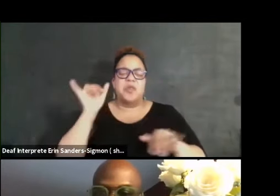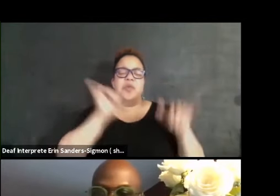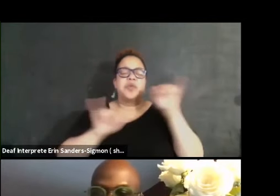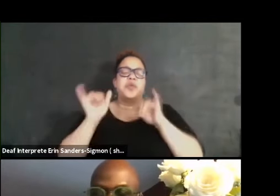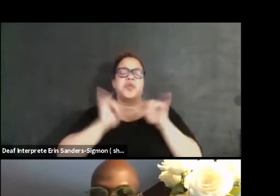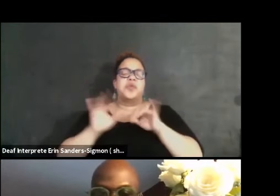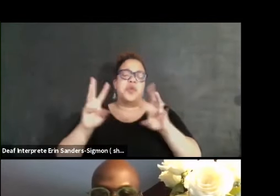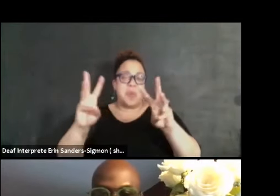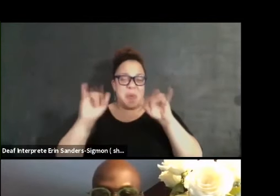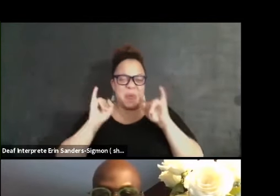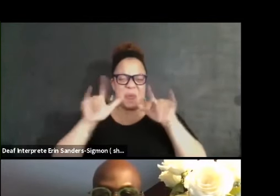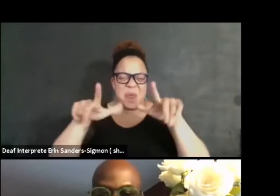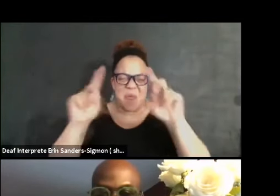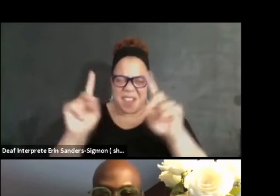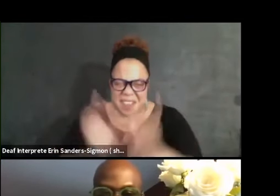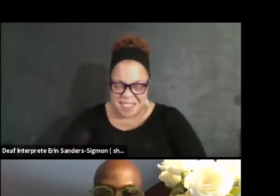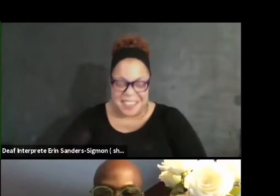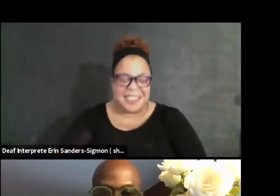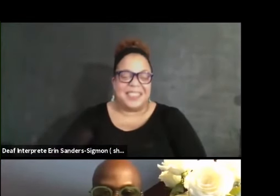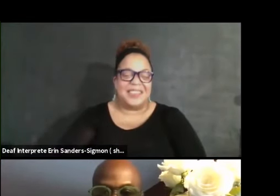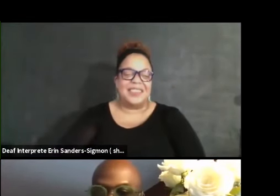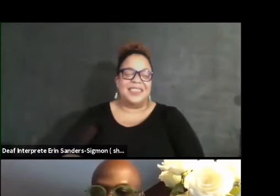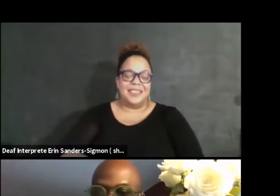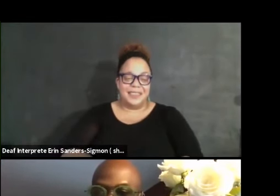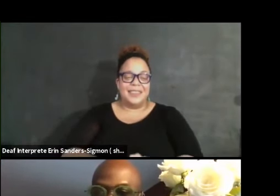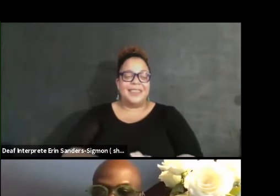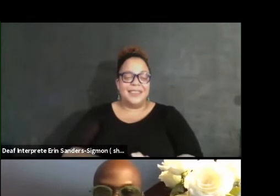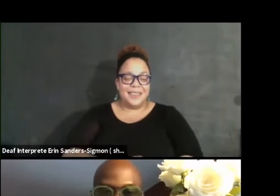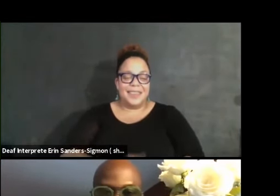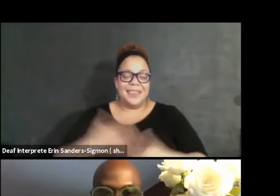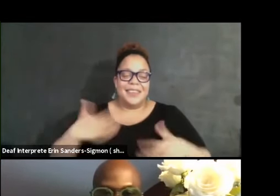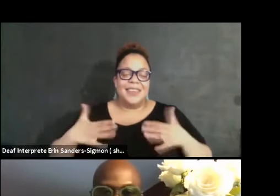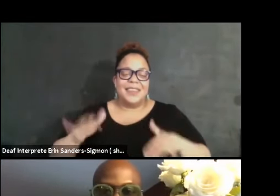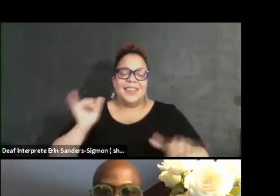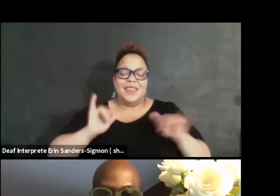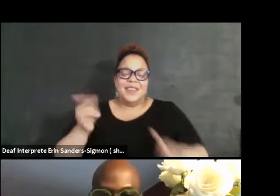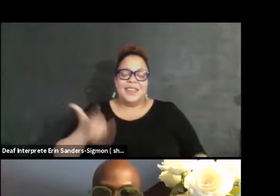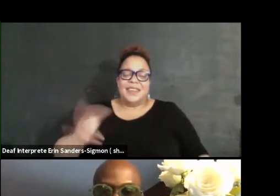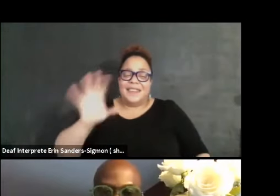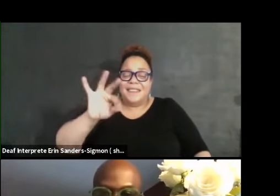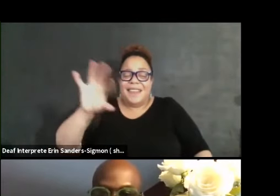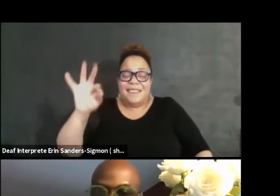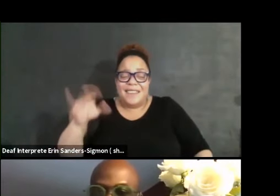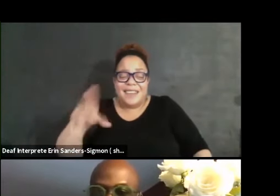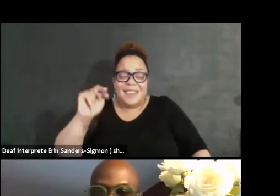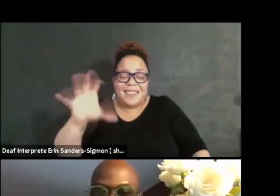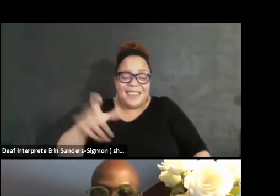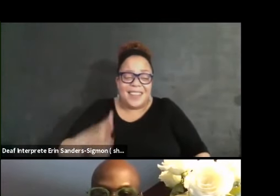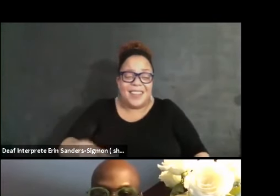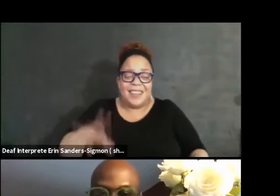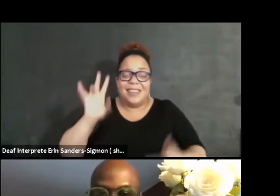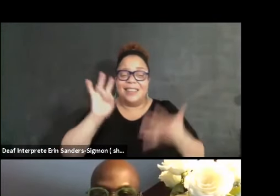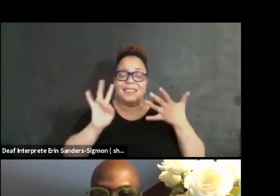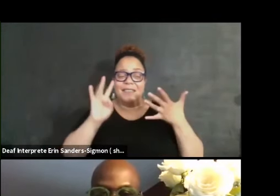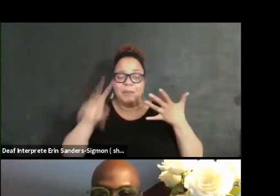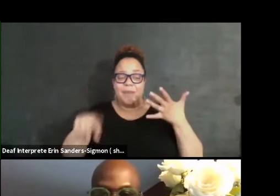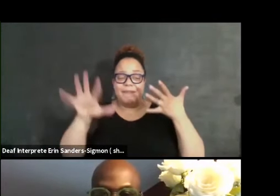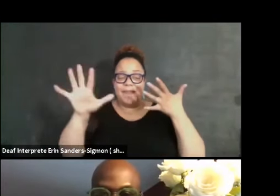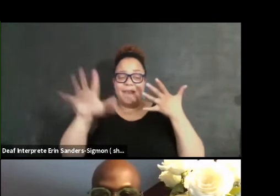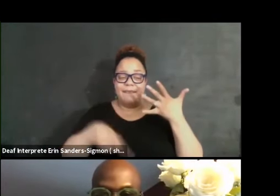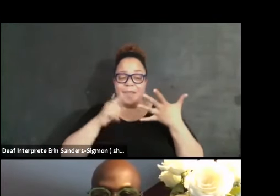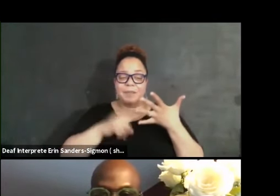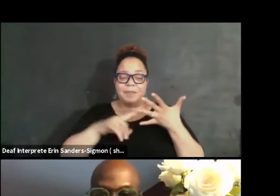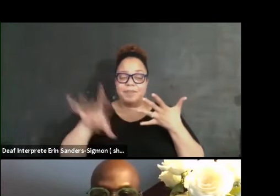piece from Fayetteville, from low to high, I have a 7.5, an 8, an 8.2,